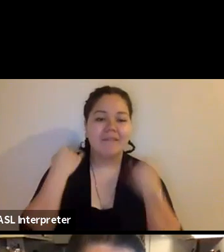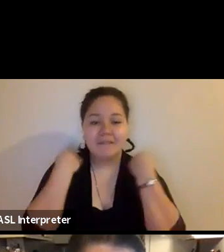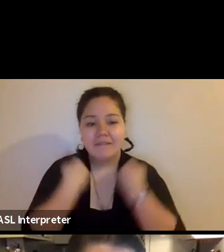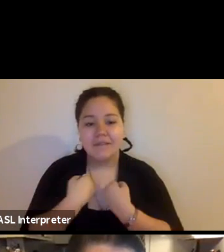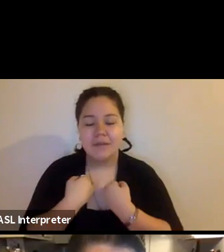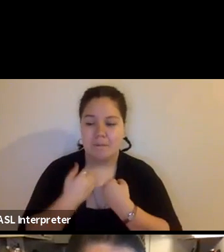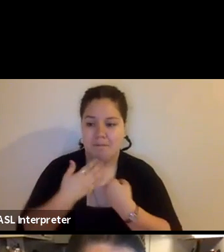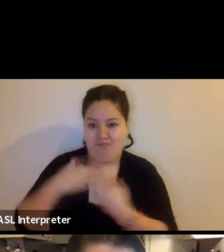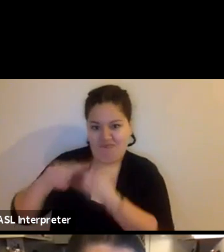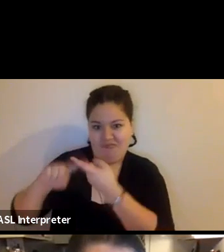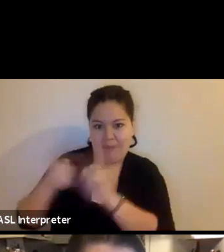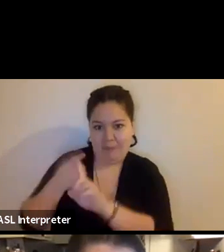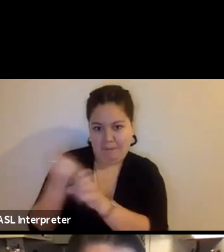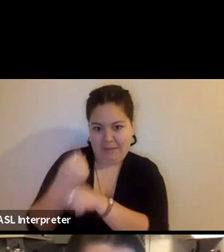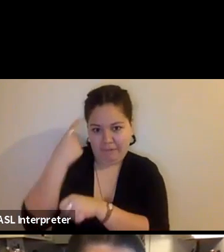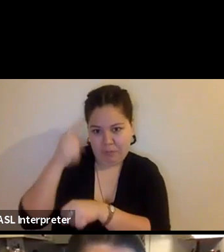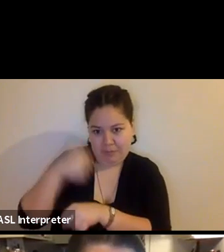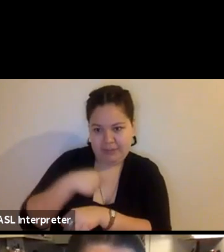friend Max,